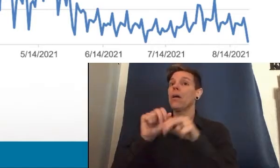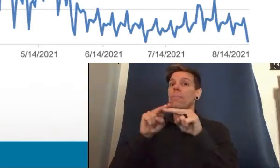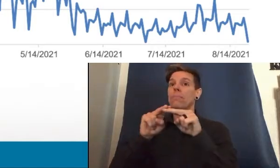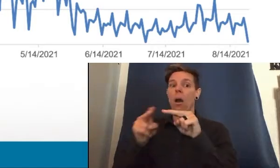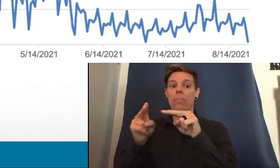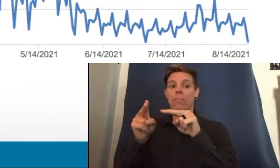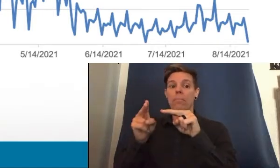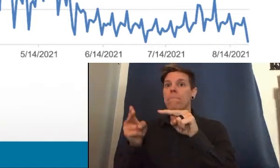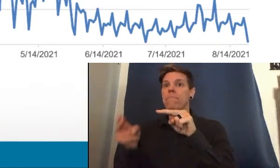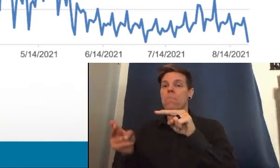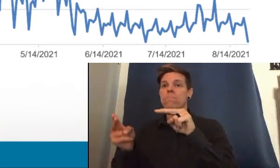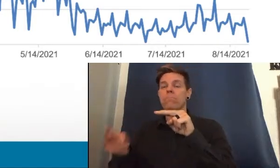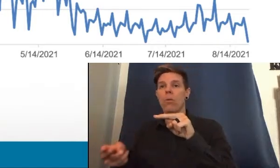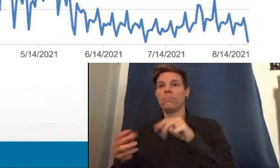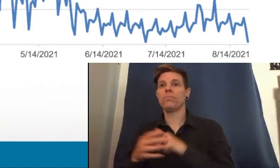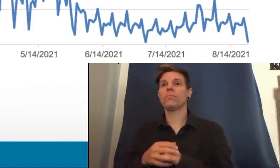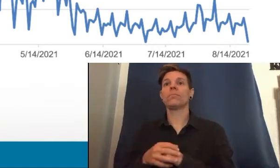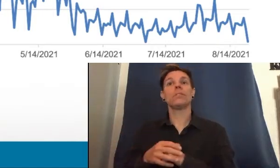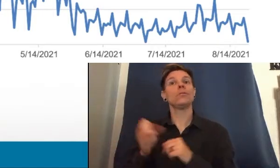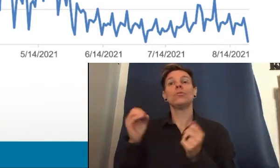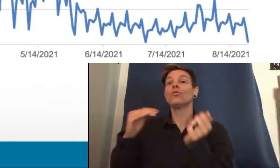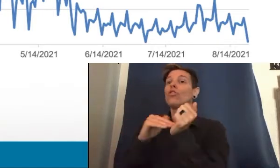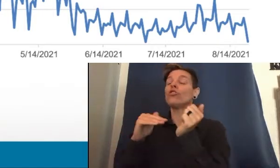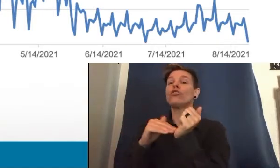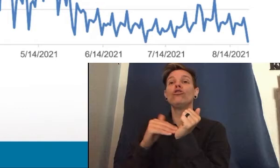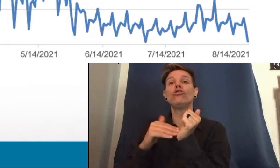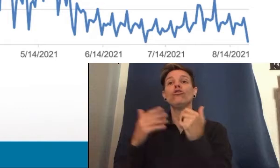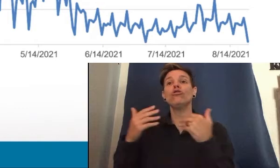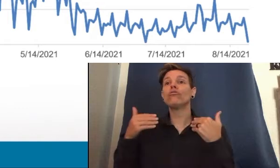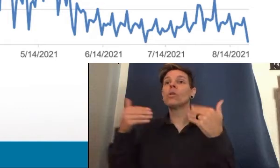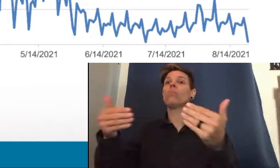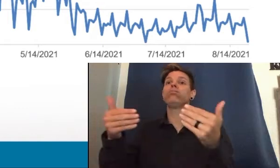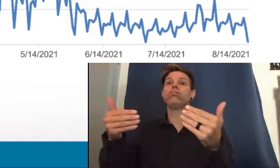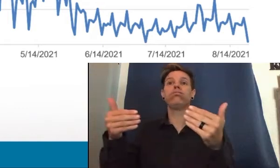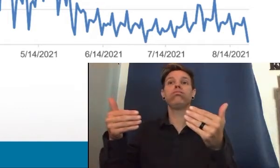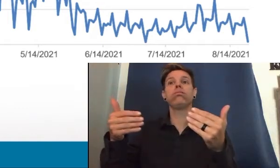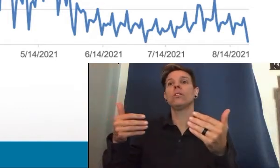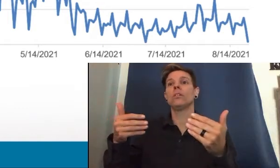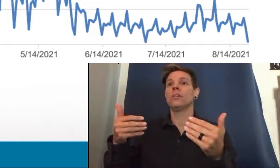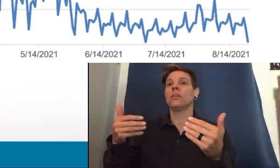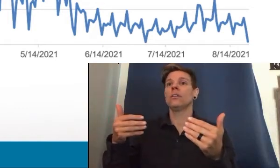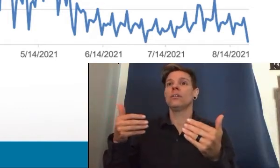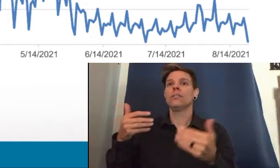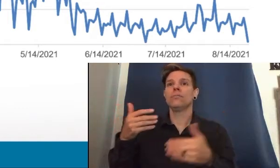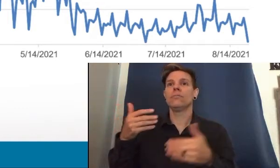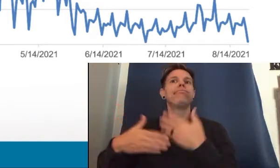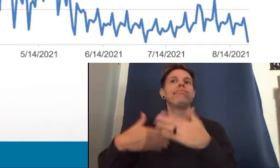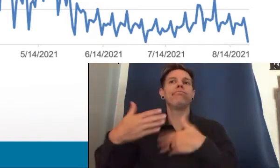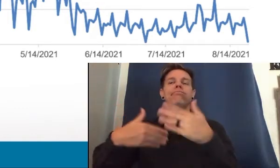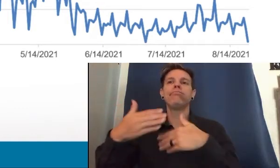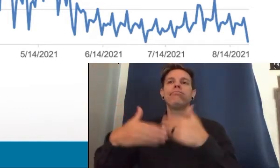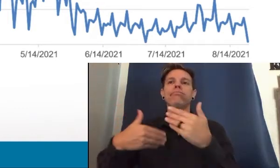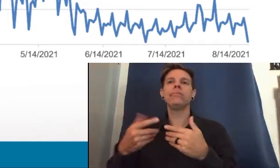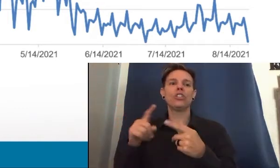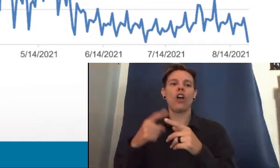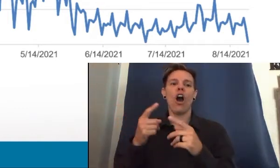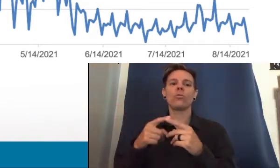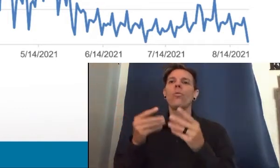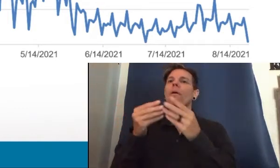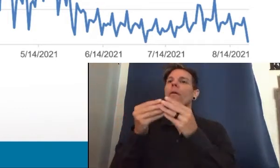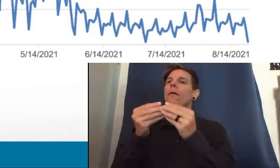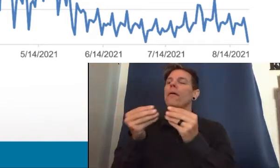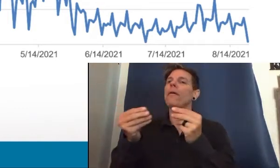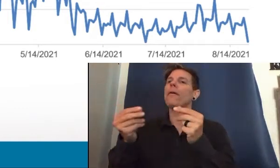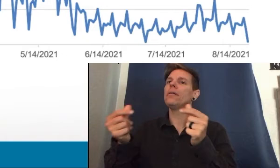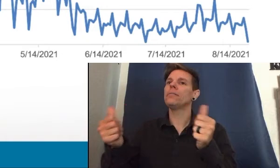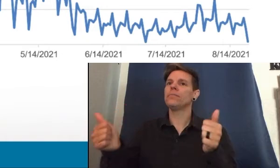who jump on board when you're offered something, began to be saturated. And so then we had to